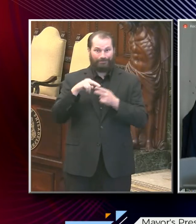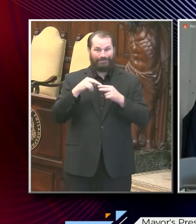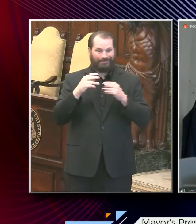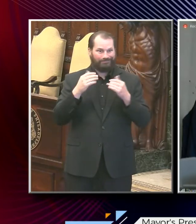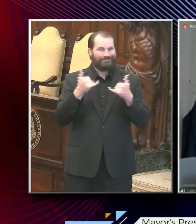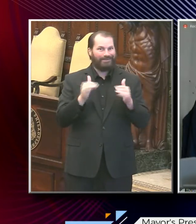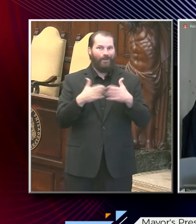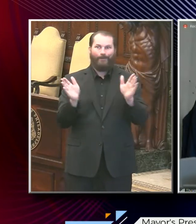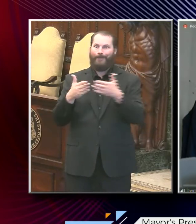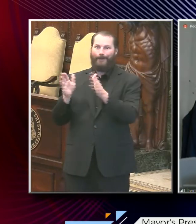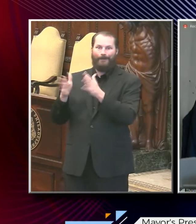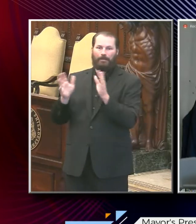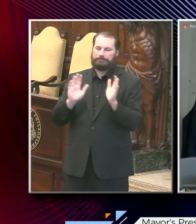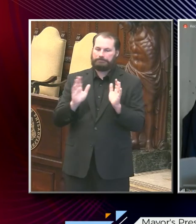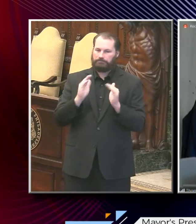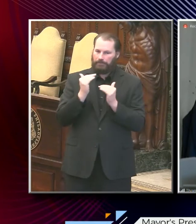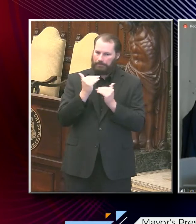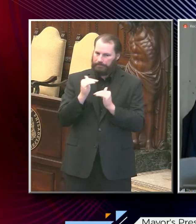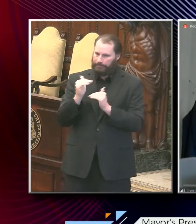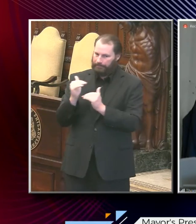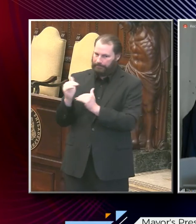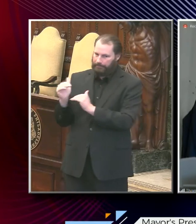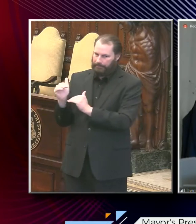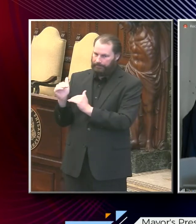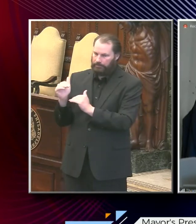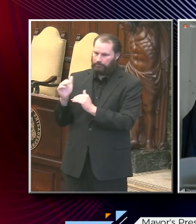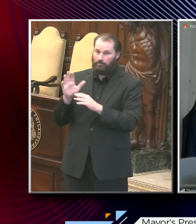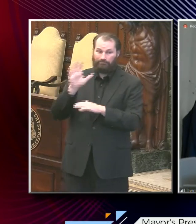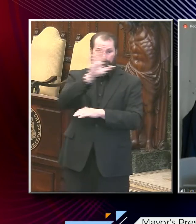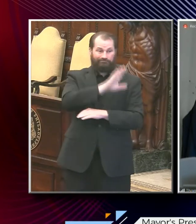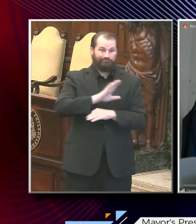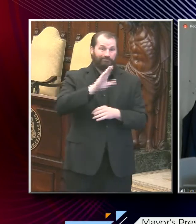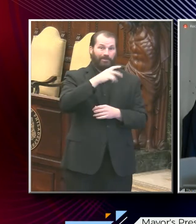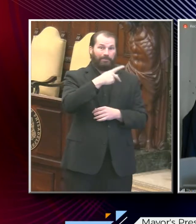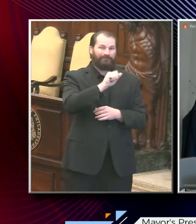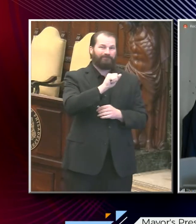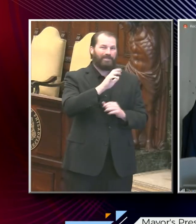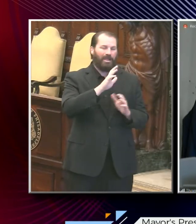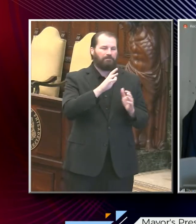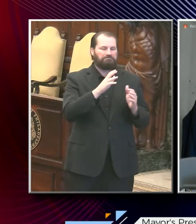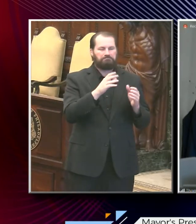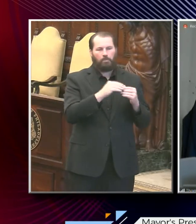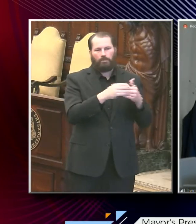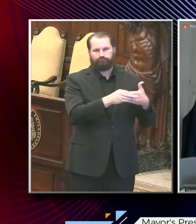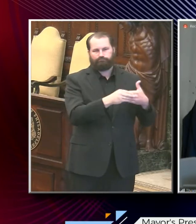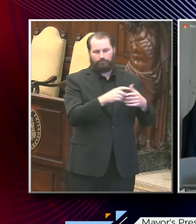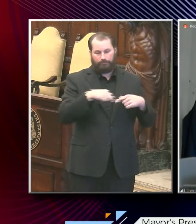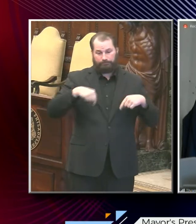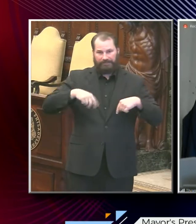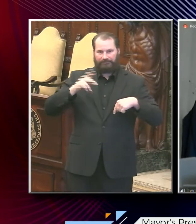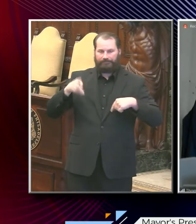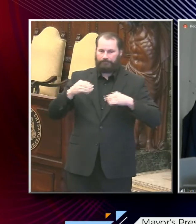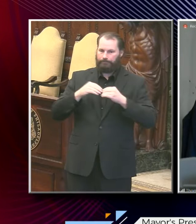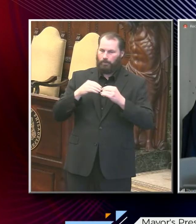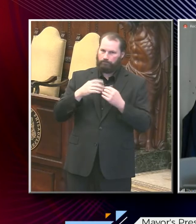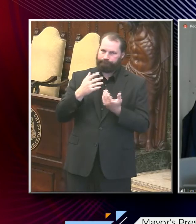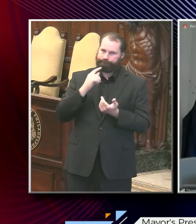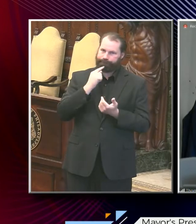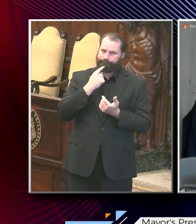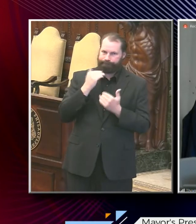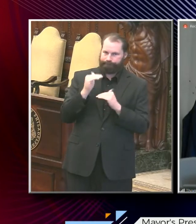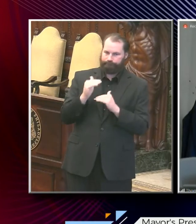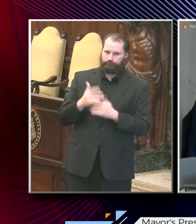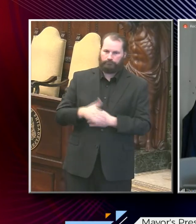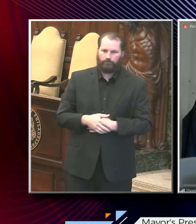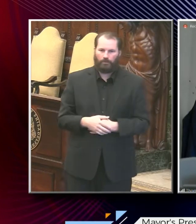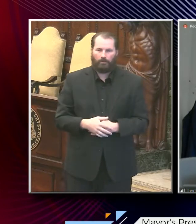rest of Pennsylvania. Be more restrictive in what activities are allowed and how they take place. In view of the rising case rates around the country,